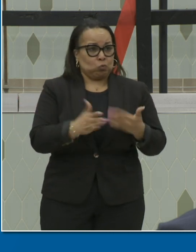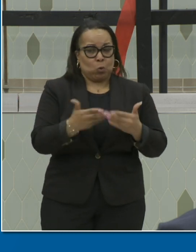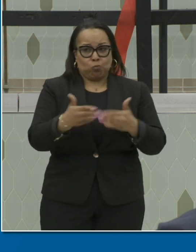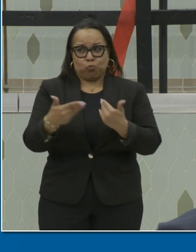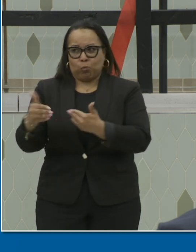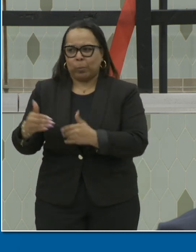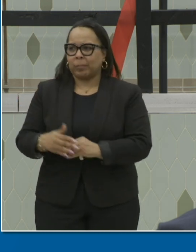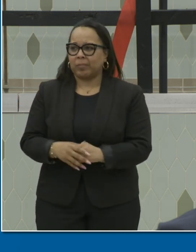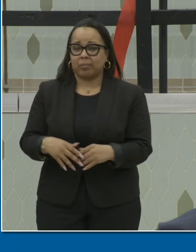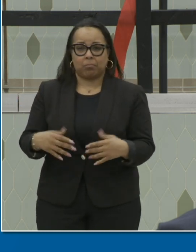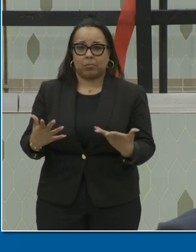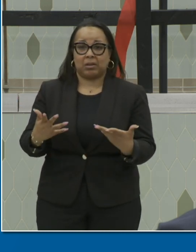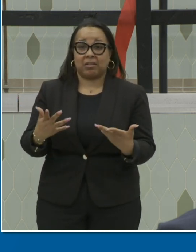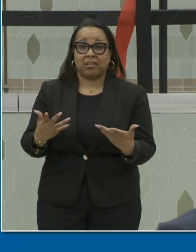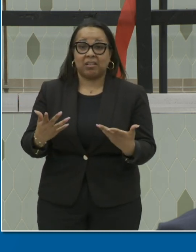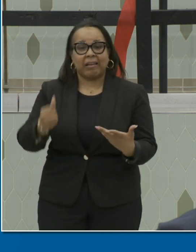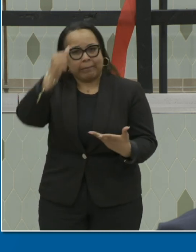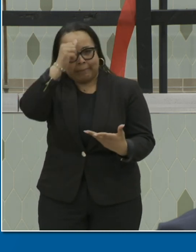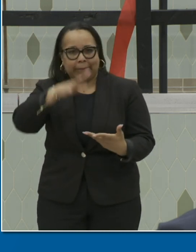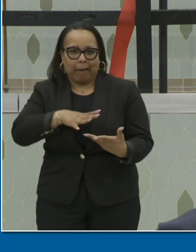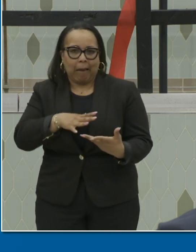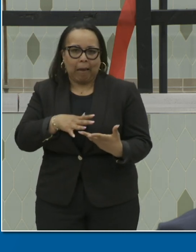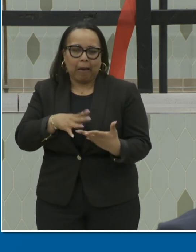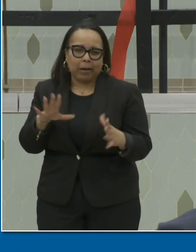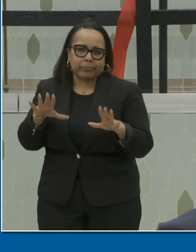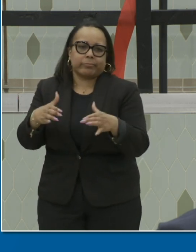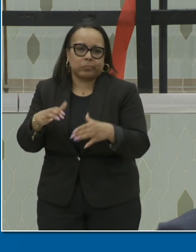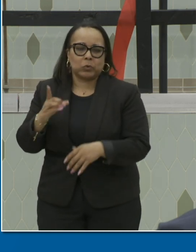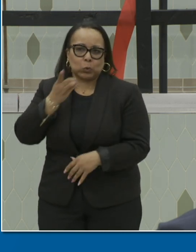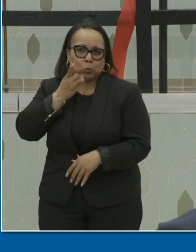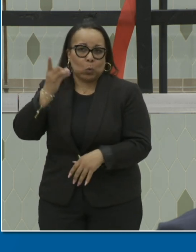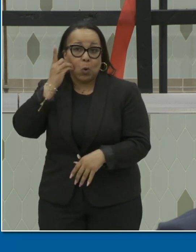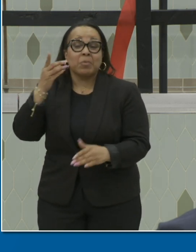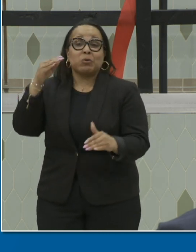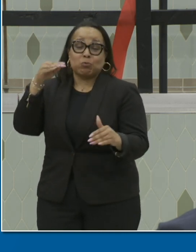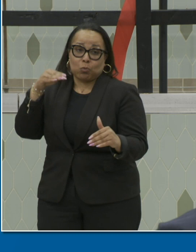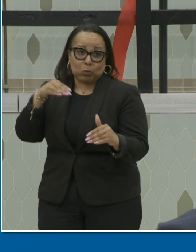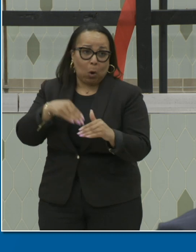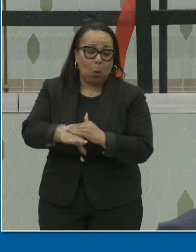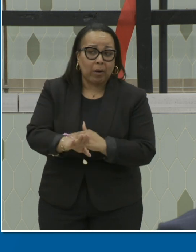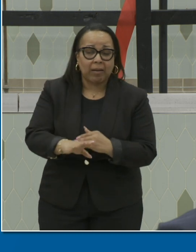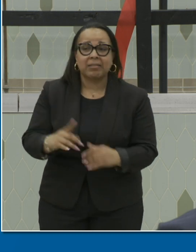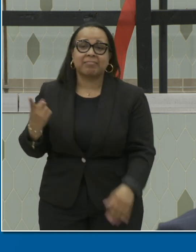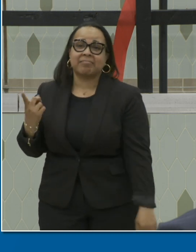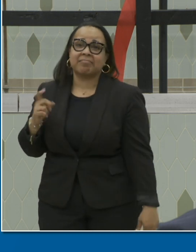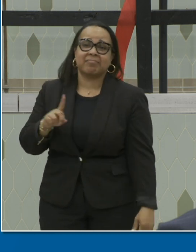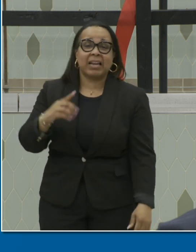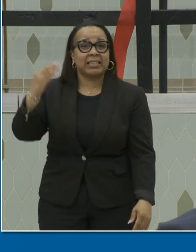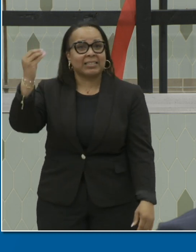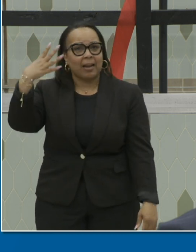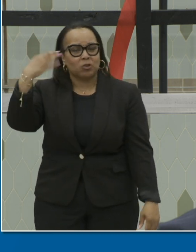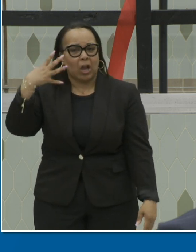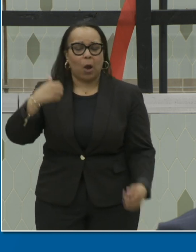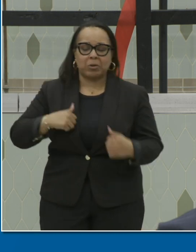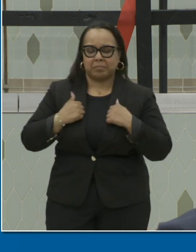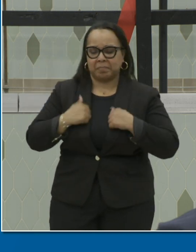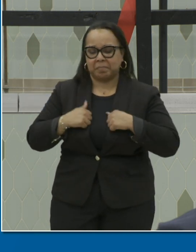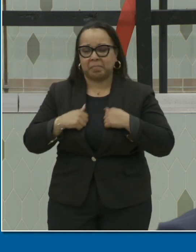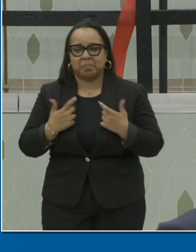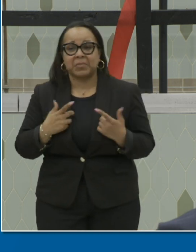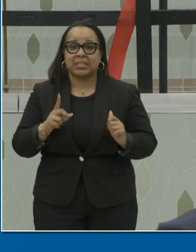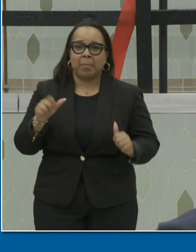rooms. It was a guy's dorm, and you go in and take a shower,